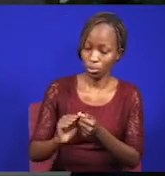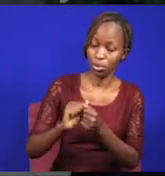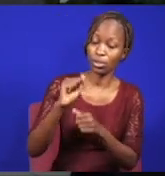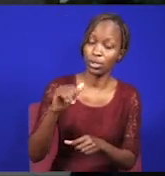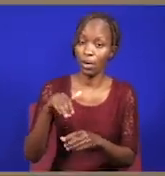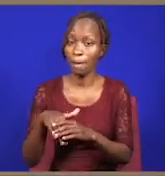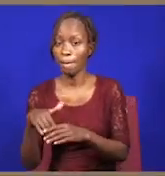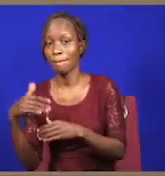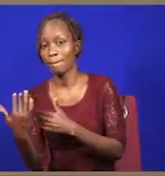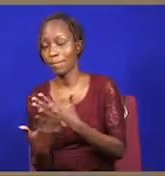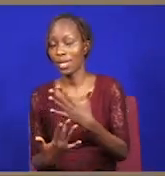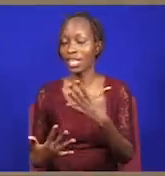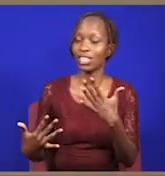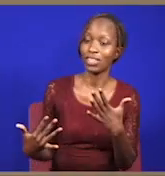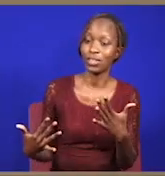kwa damu